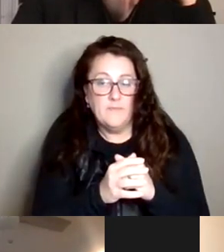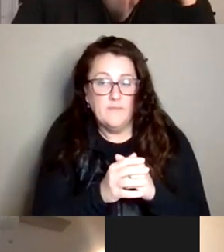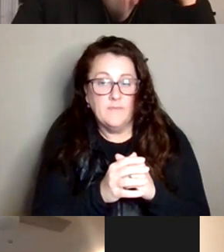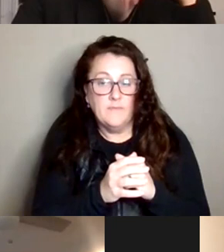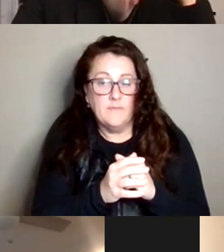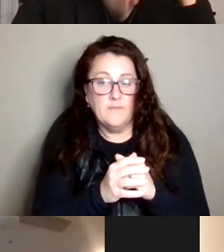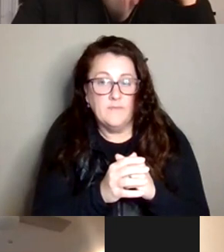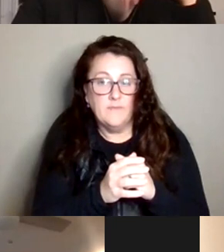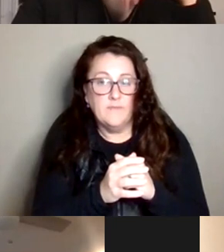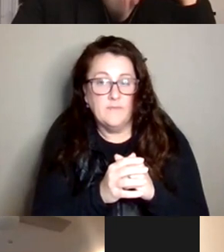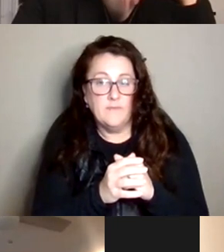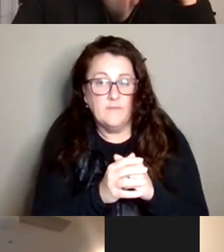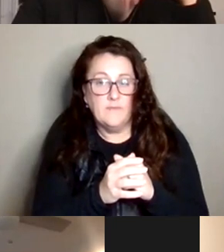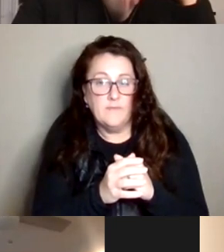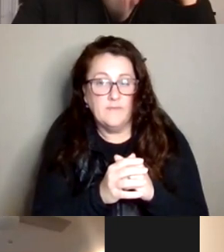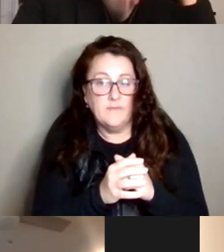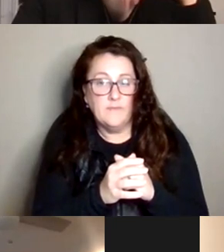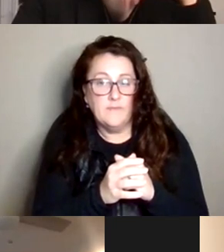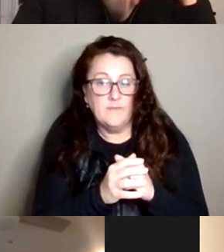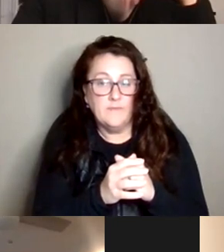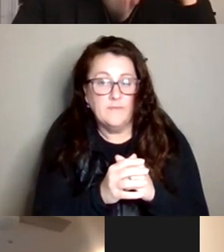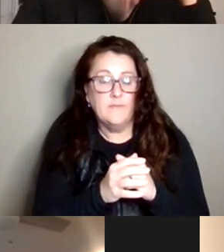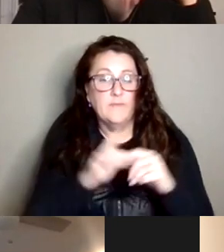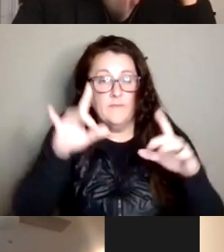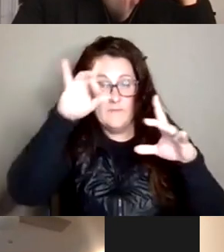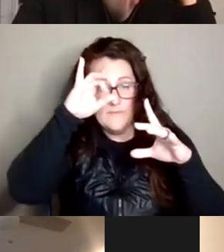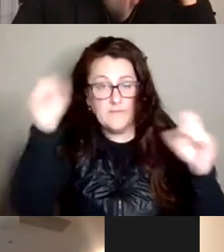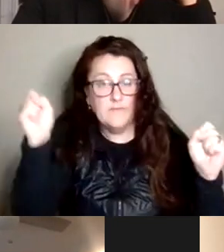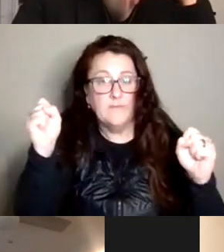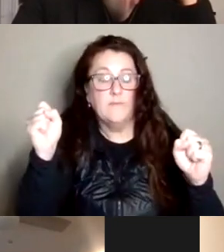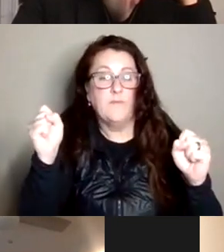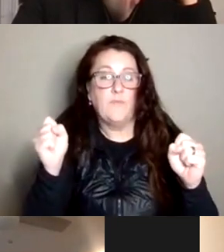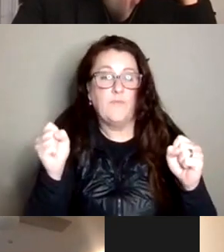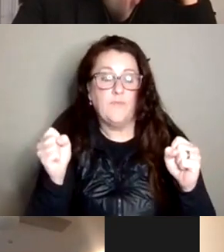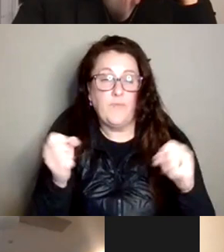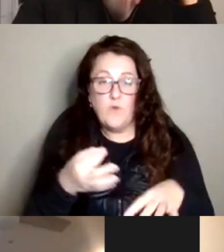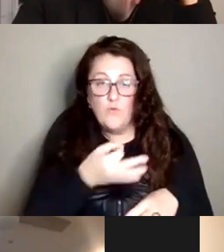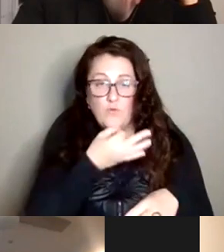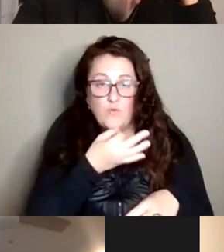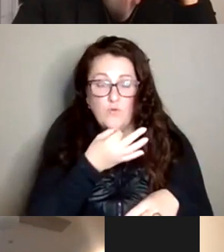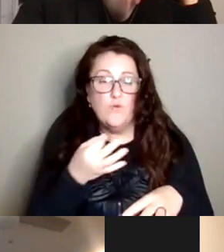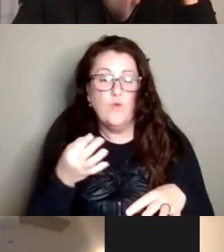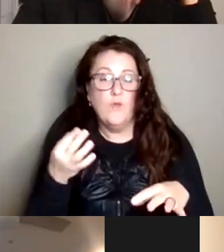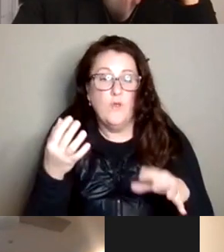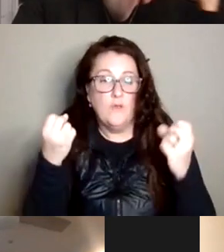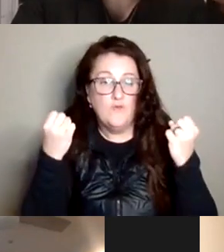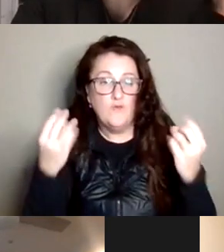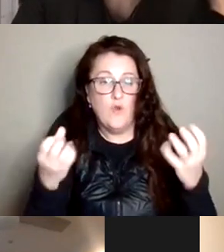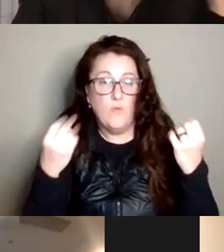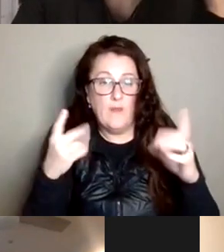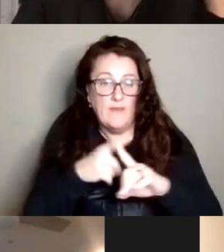regardless of the upcoming superintendent knowledge and capacities, there are so many